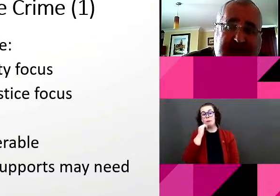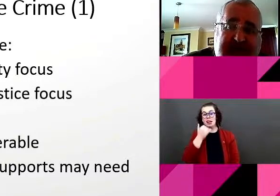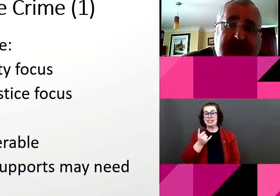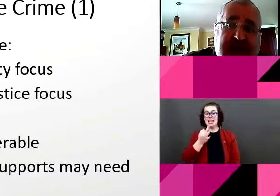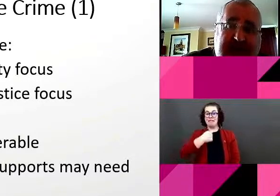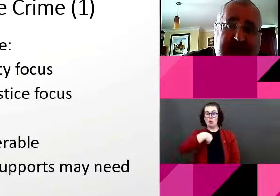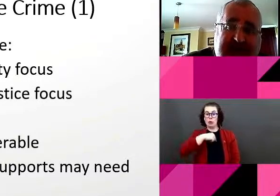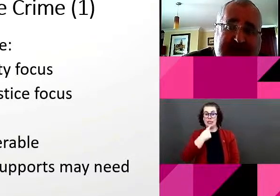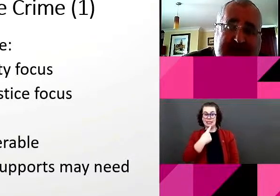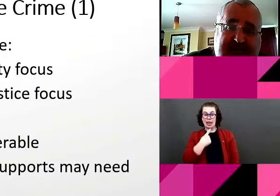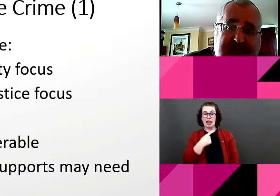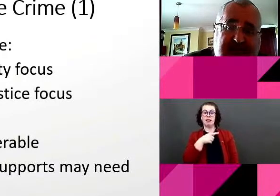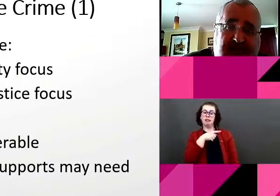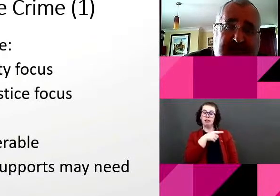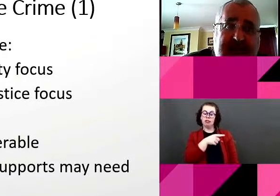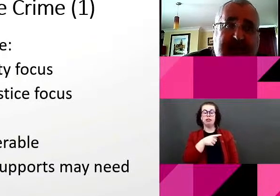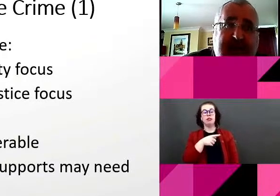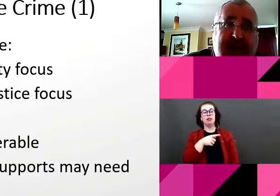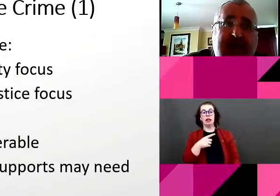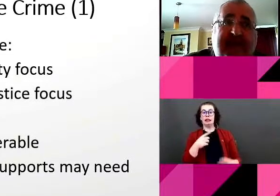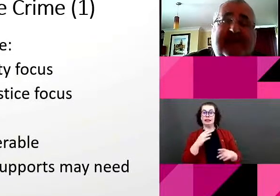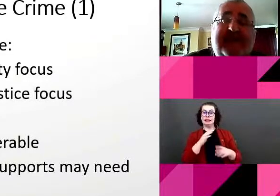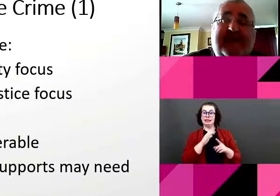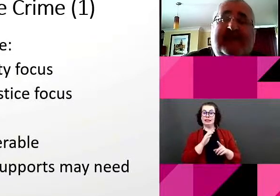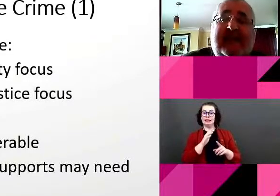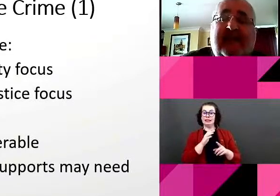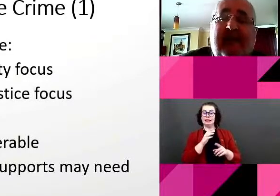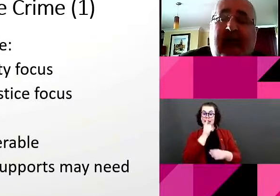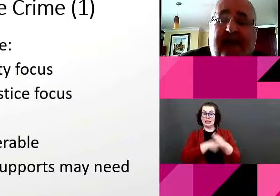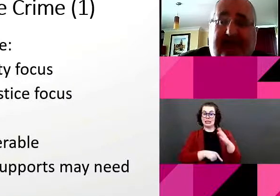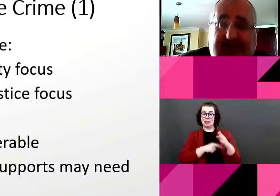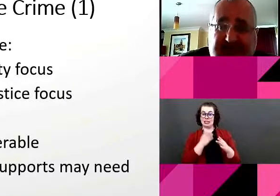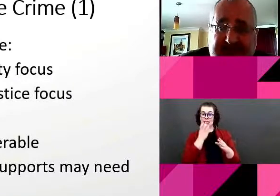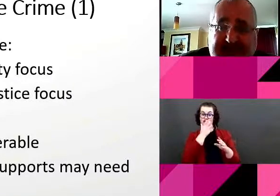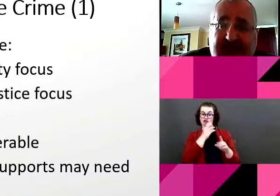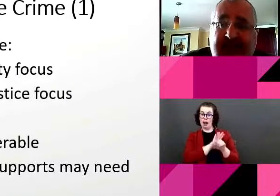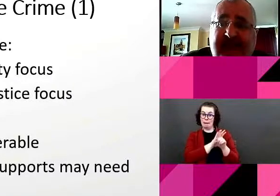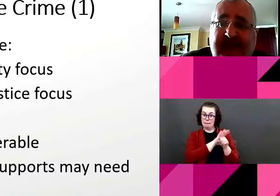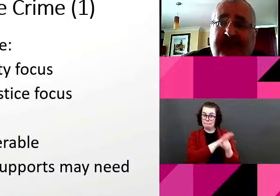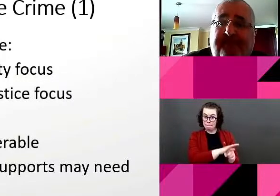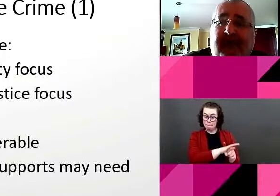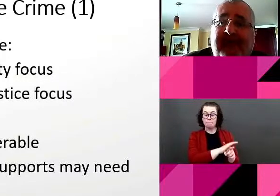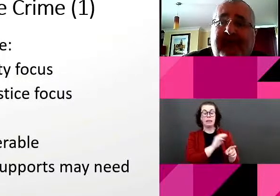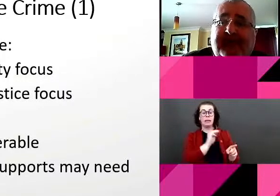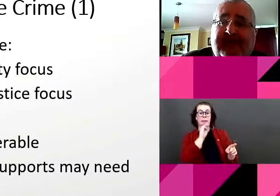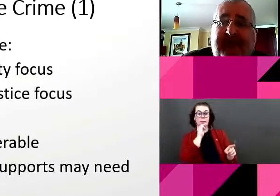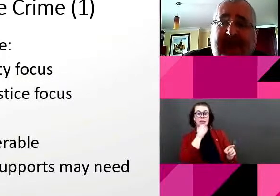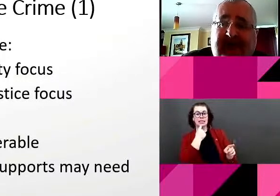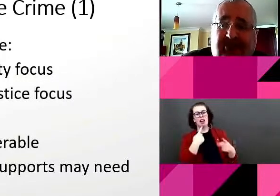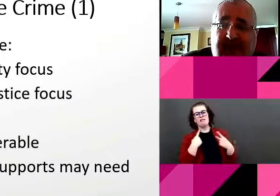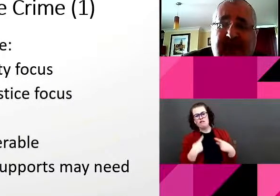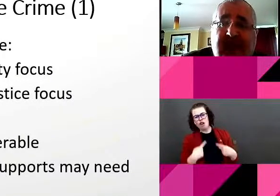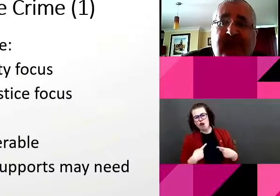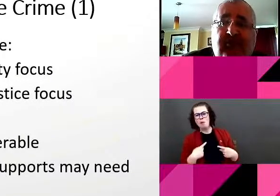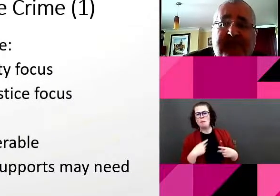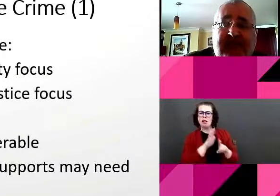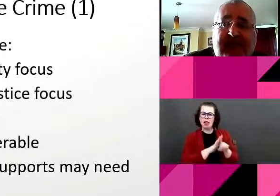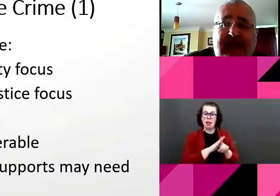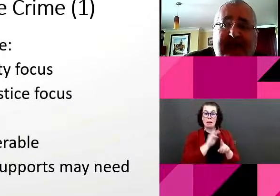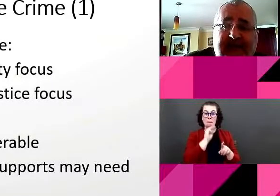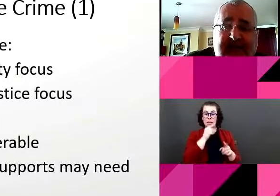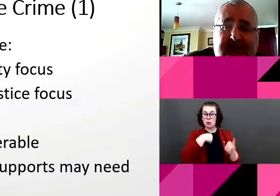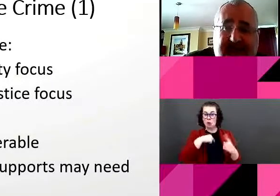target somebody in a disability crime, it's a signal of prejudice. It's a biased selection.